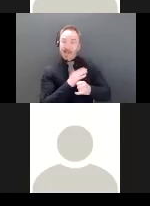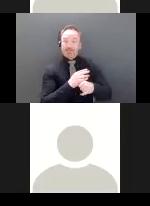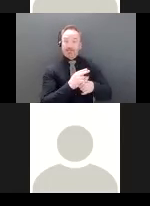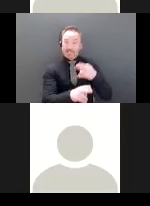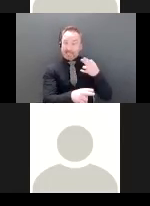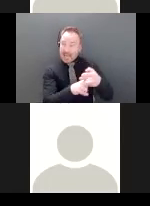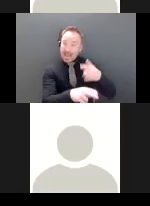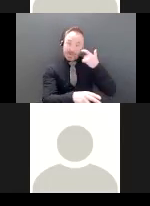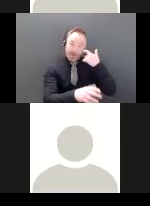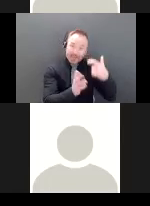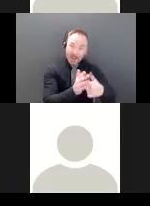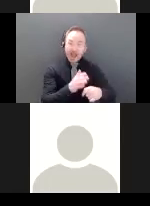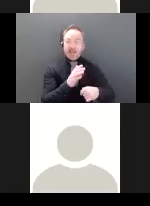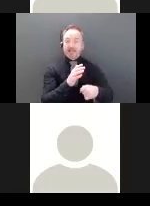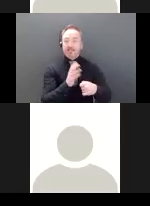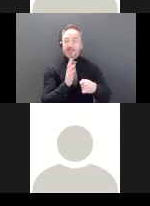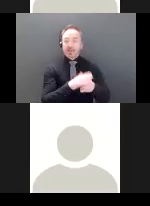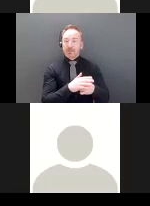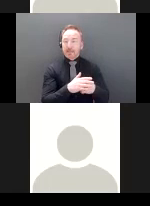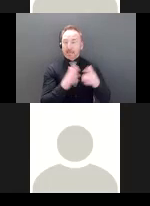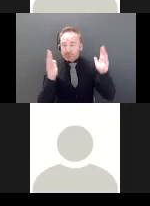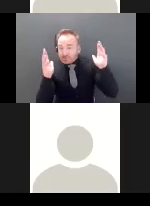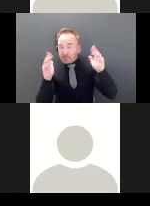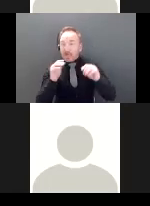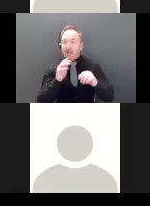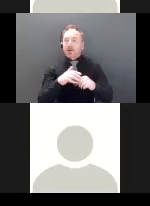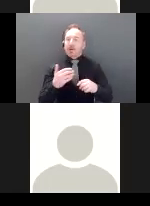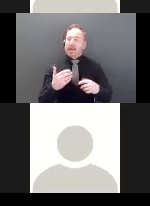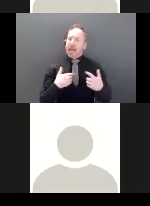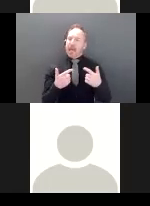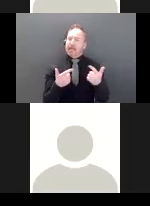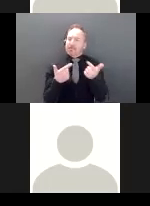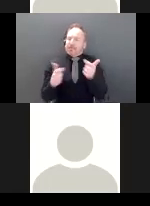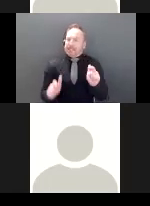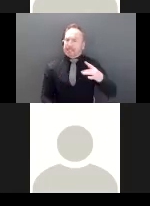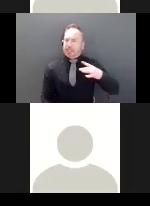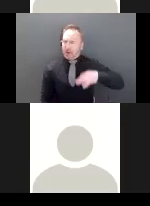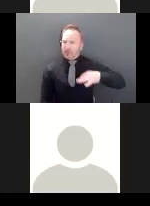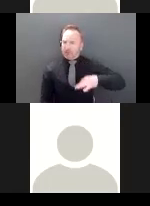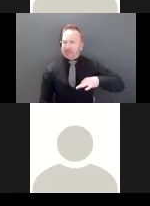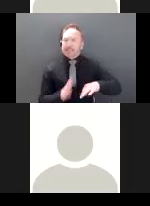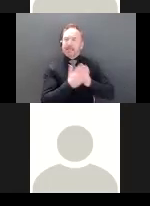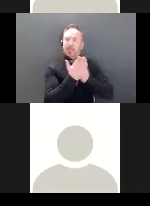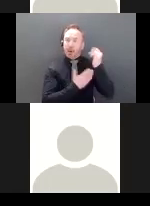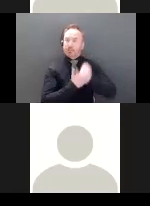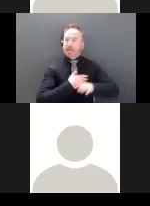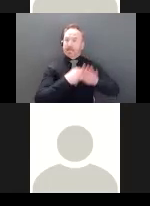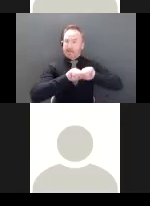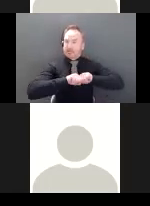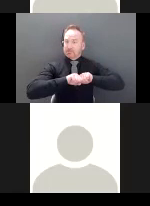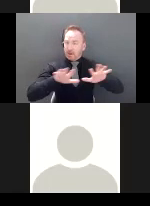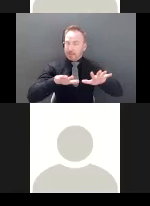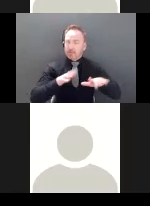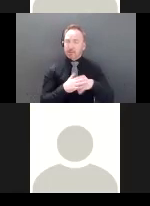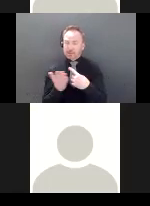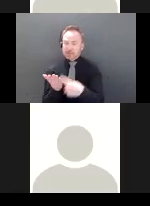perhaps attended we had a very large conference that launched that project. We'll talk a bit about that. We'll talk